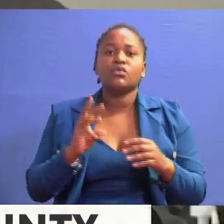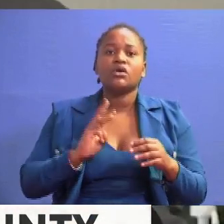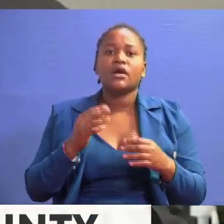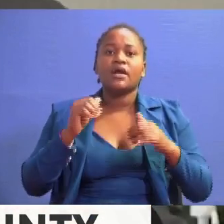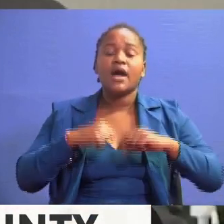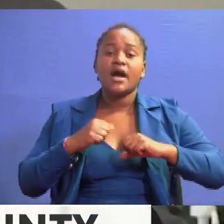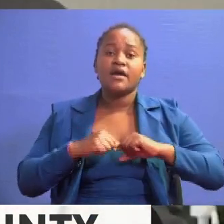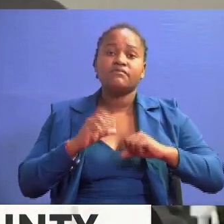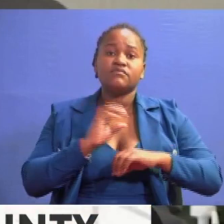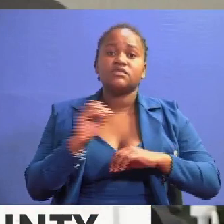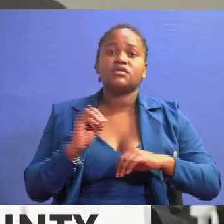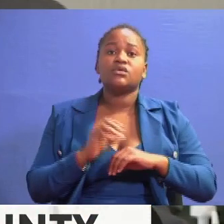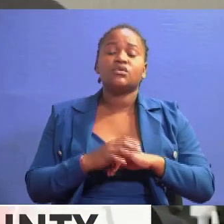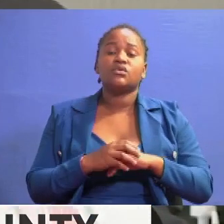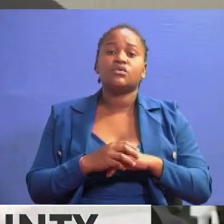be